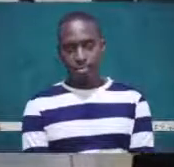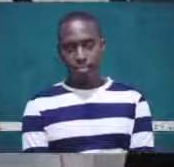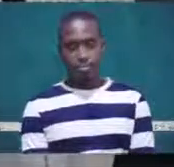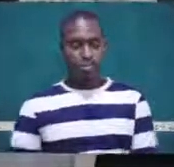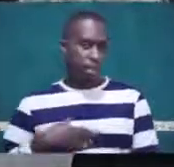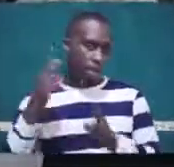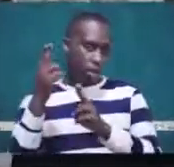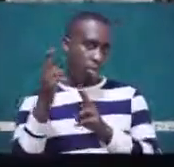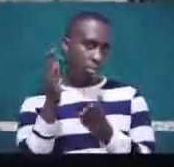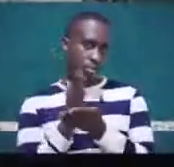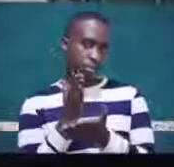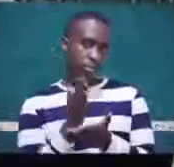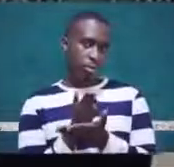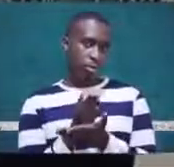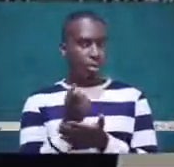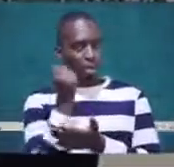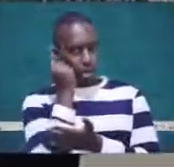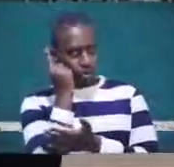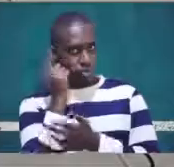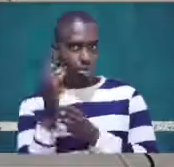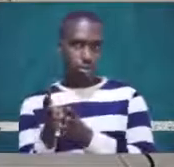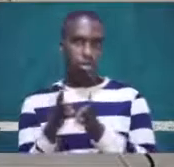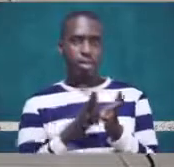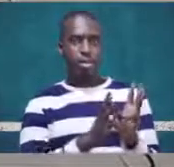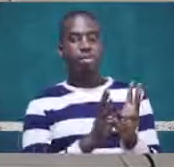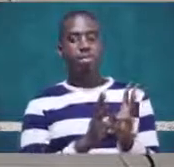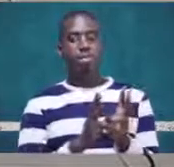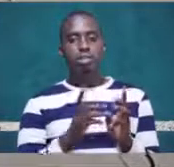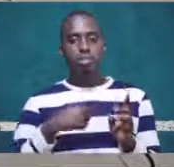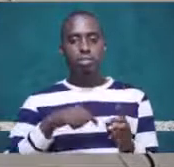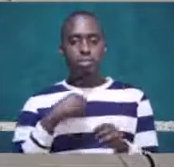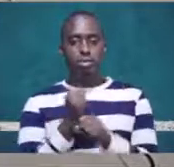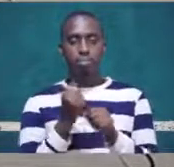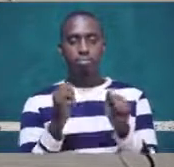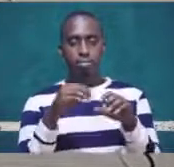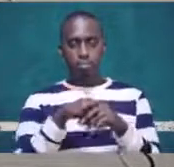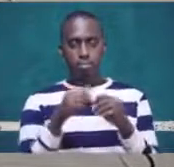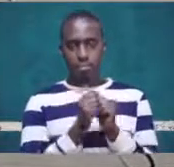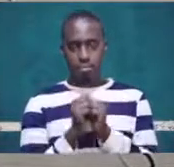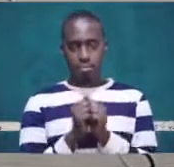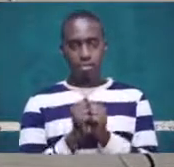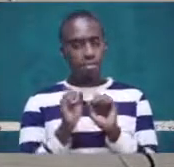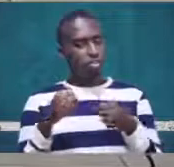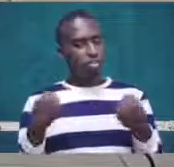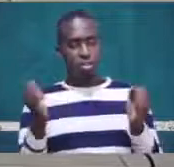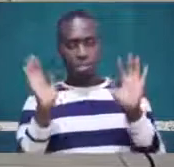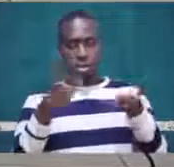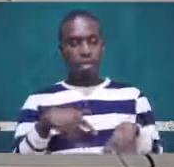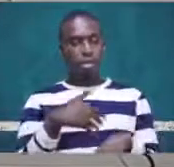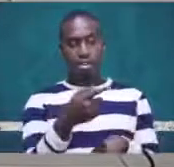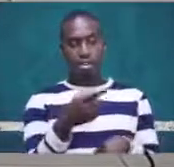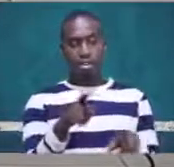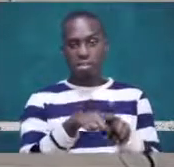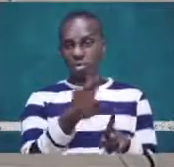I hope you have understood the way we are working. I can't leave you like